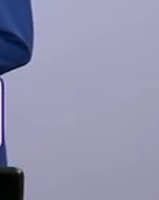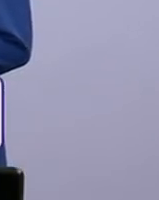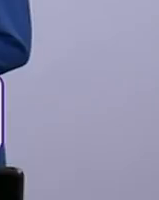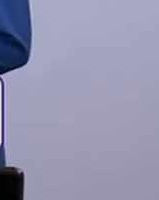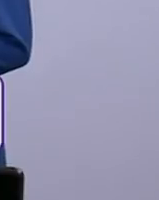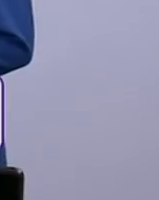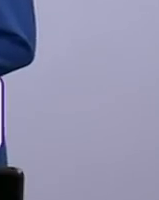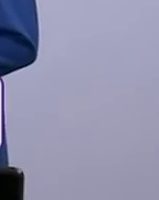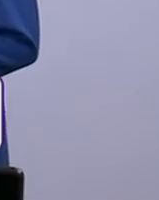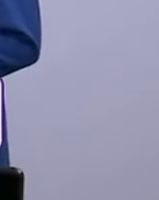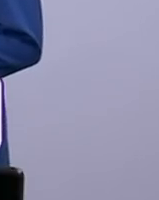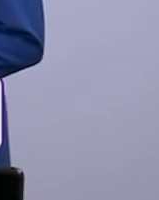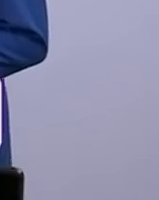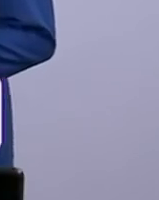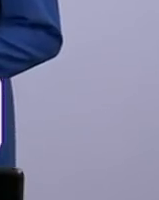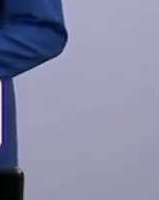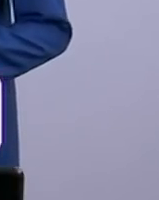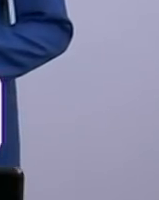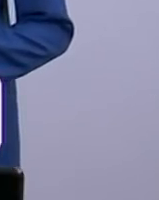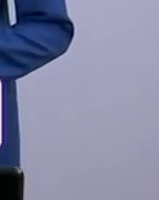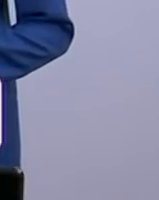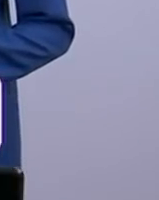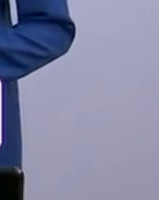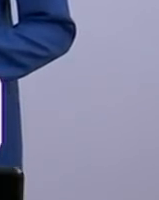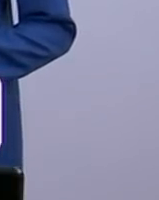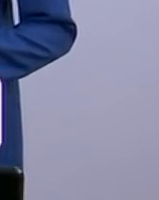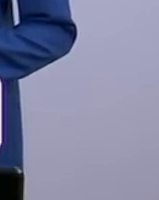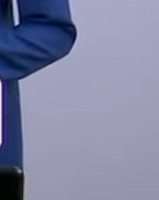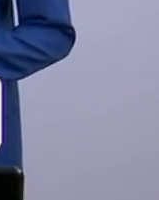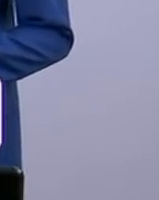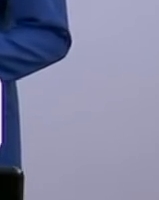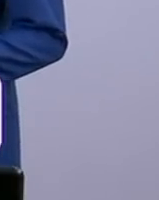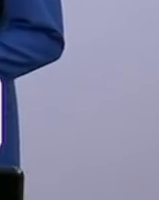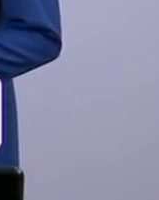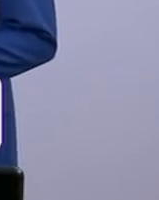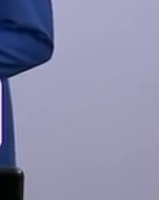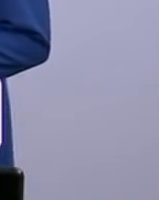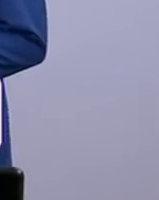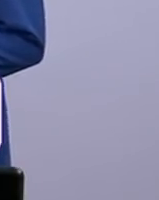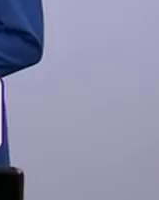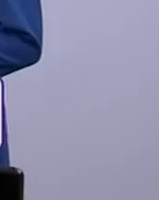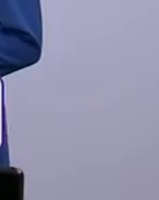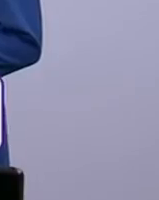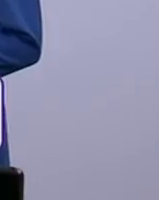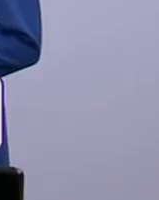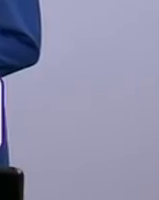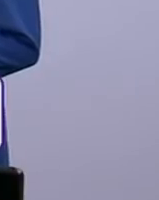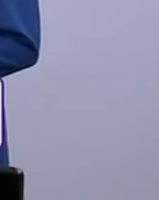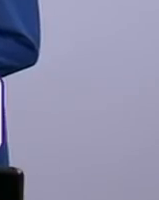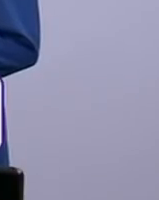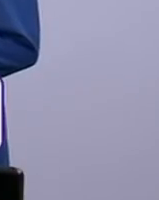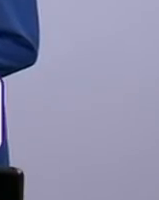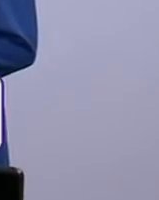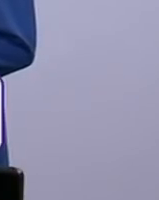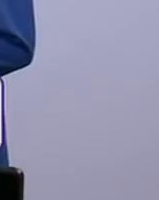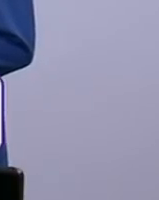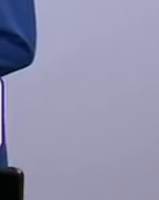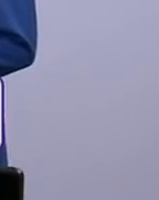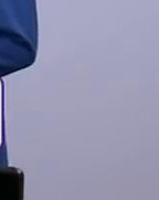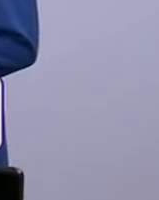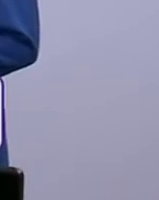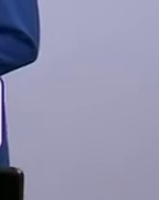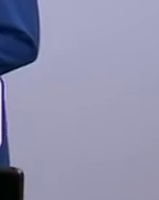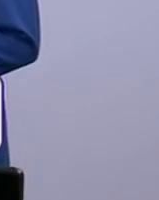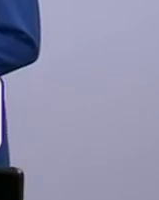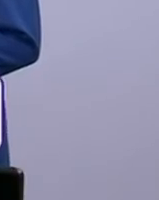to recharge my batteries. Number four. Nurlan never has anyone breathing down his